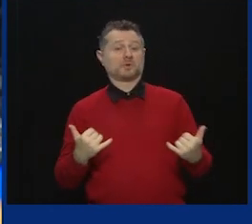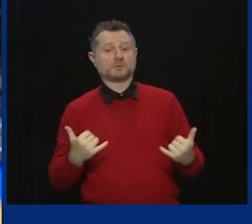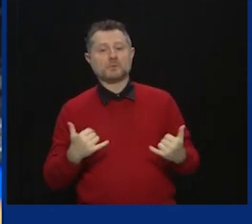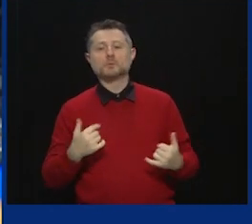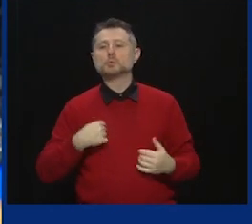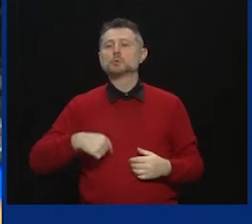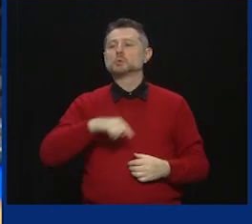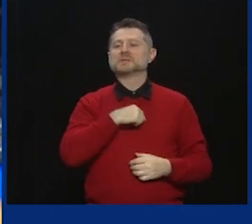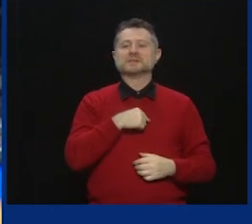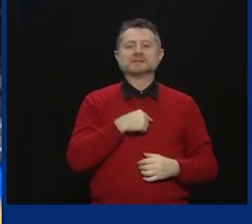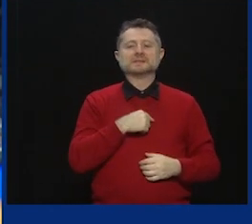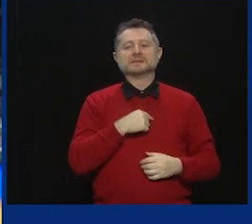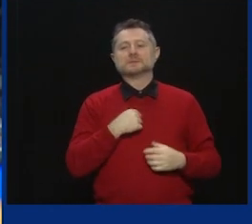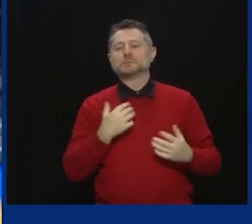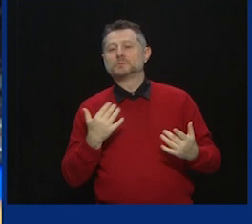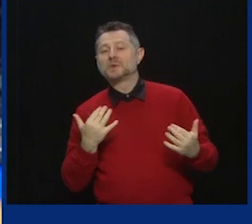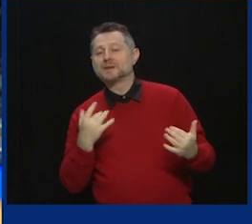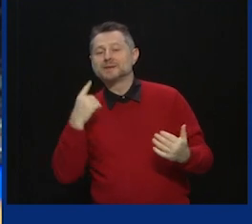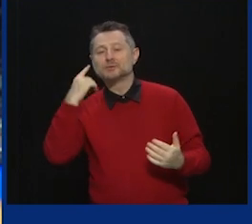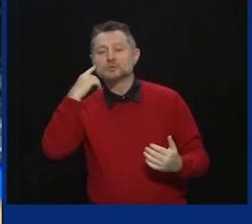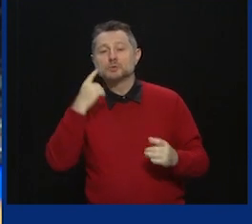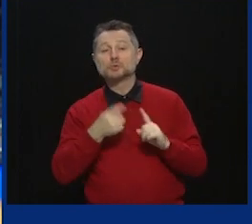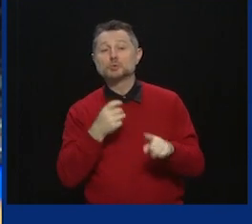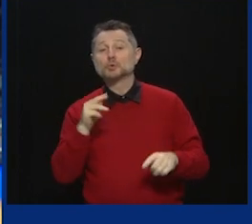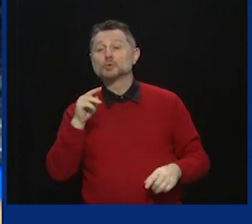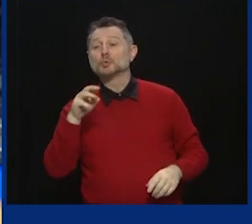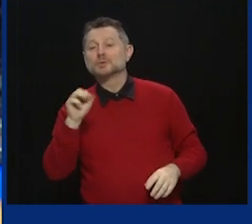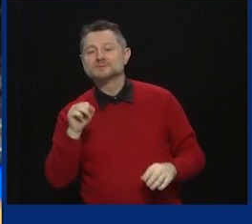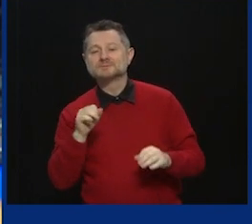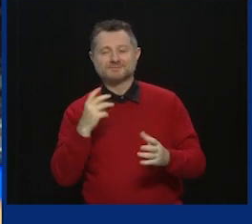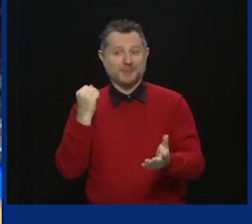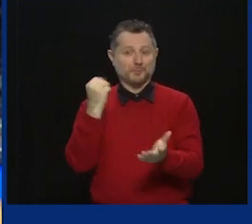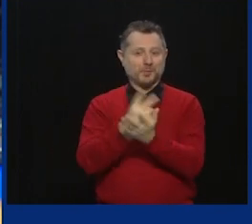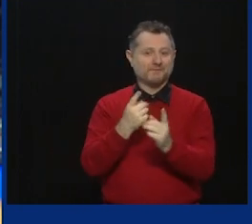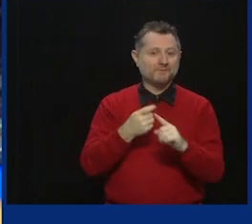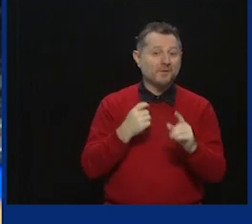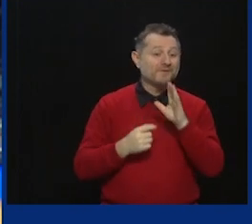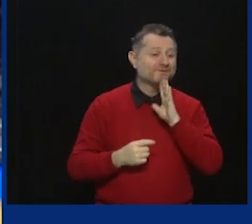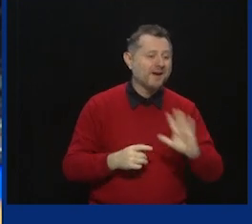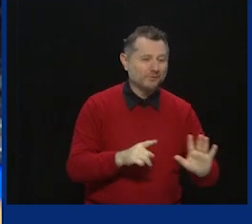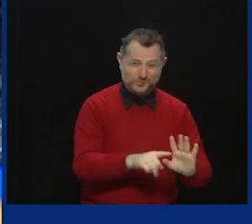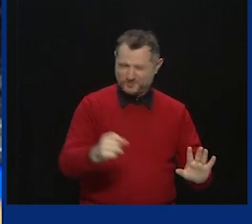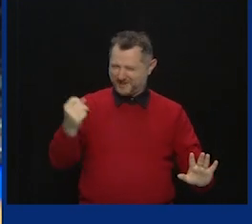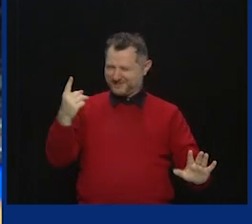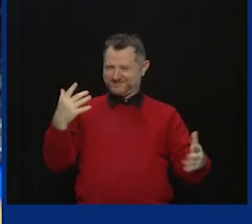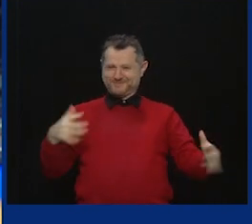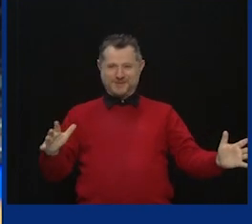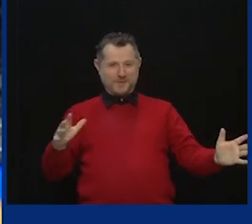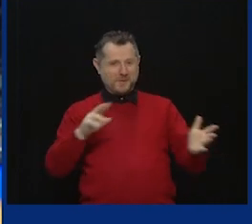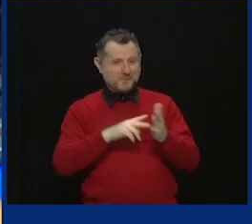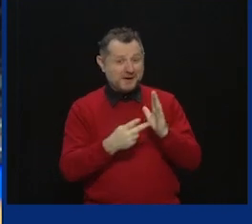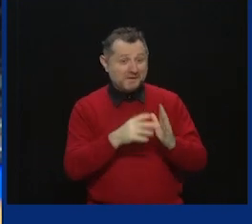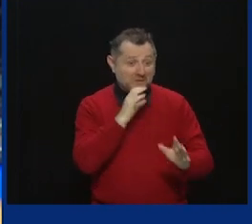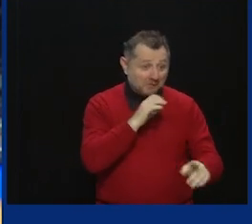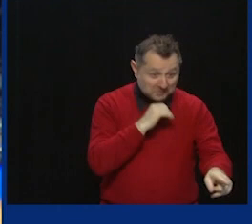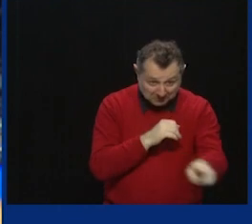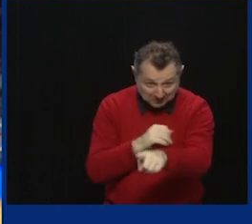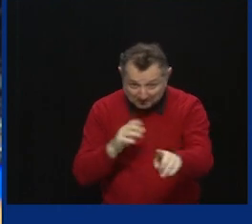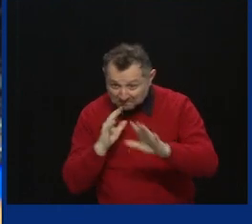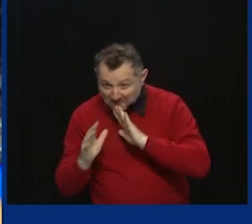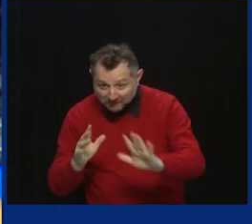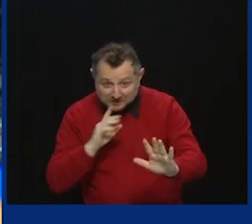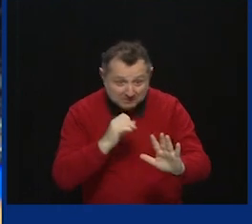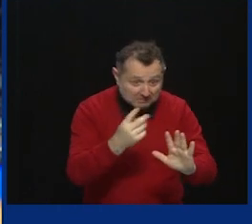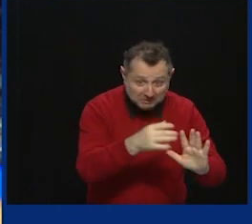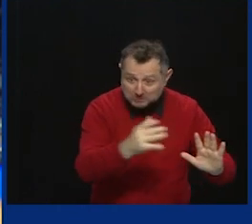just about to hear the news that it's going to be okay for 5 to 11-year-olds. Anybody 5 to 11 here? Anybody here? All right. Well, how about